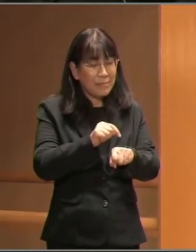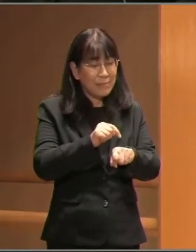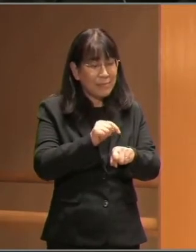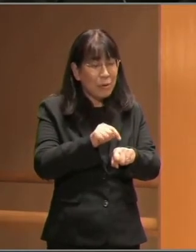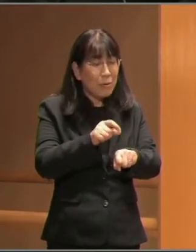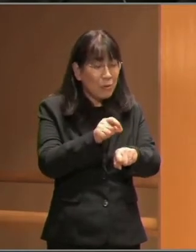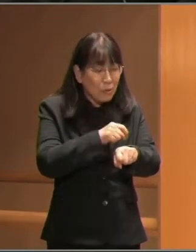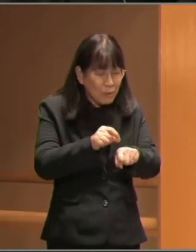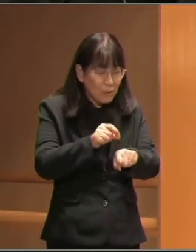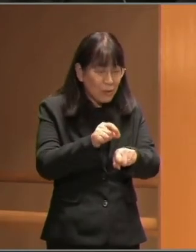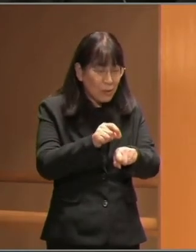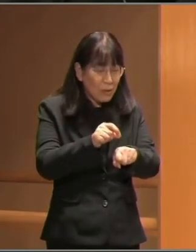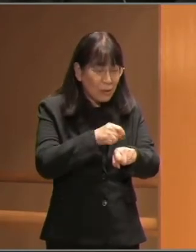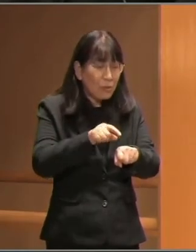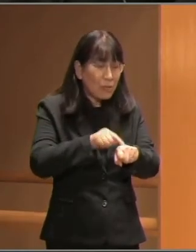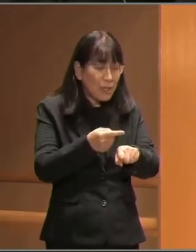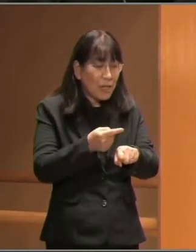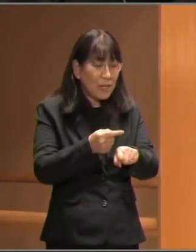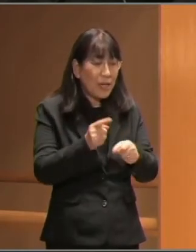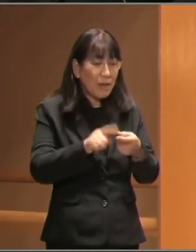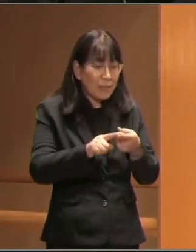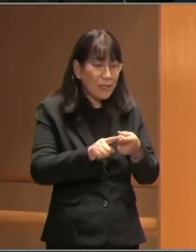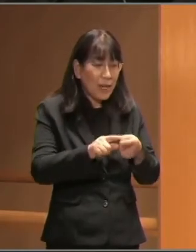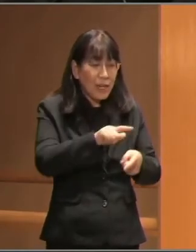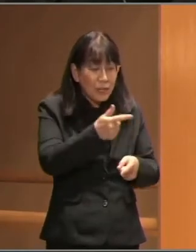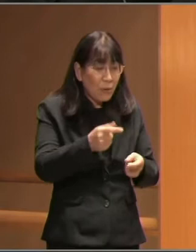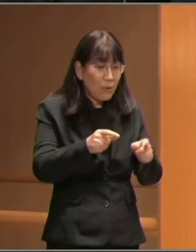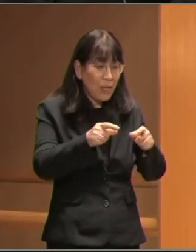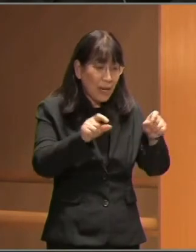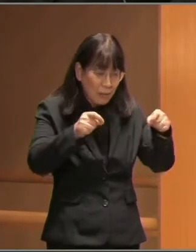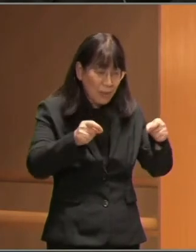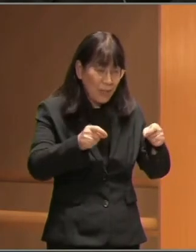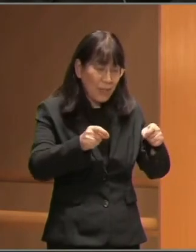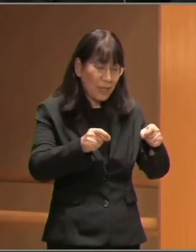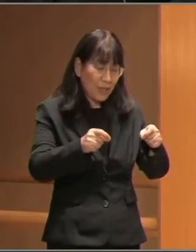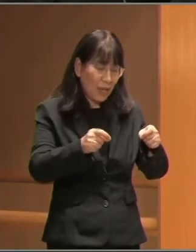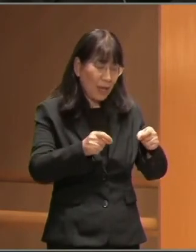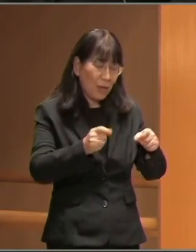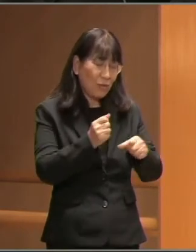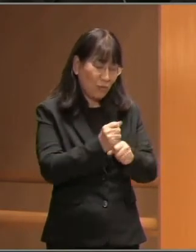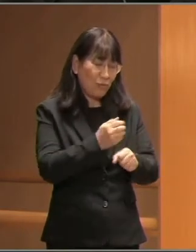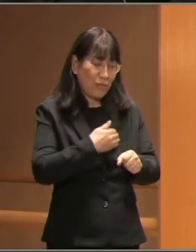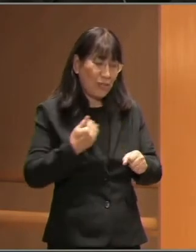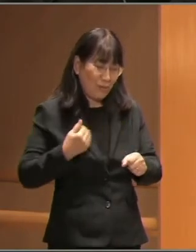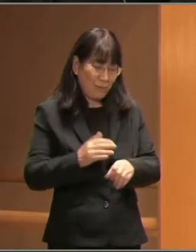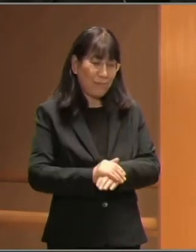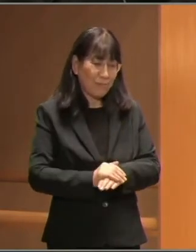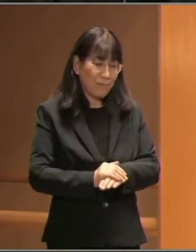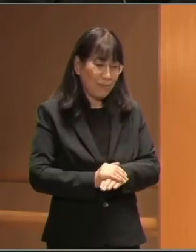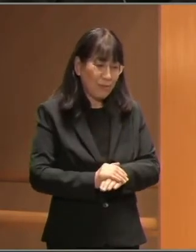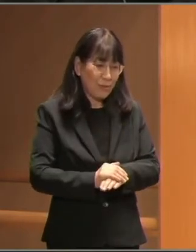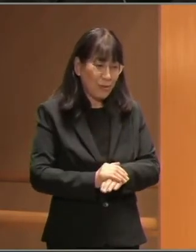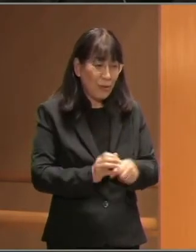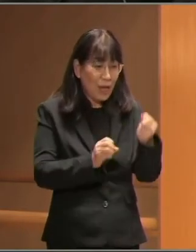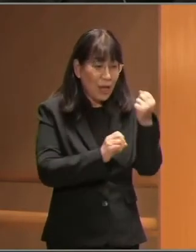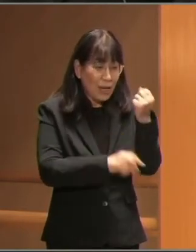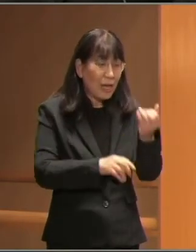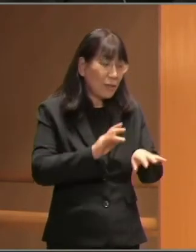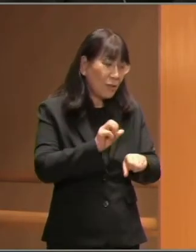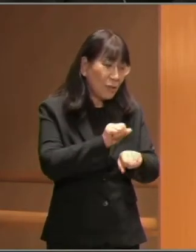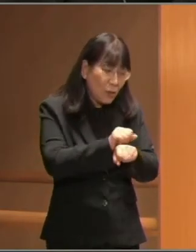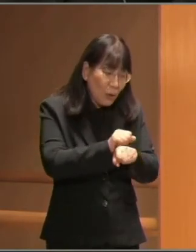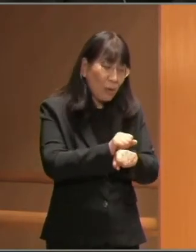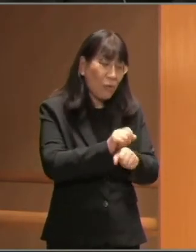and we make the most out of the attributes of the ingredients. For the inkjet printing, we use